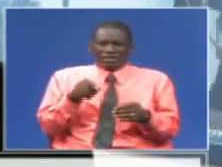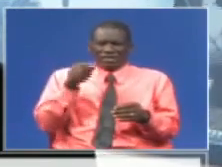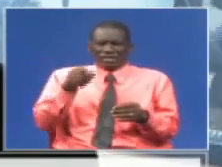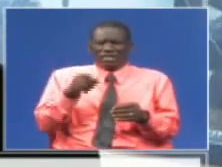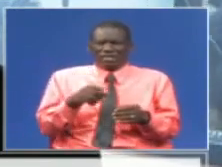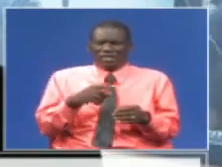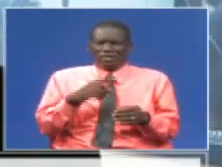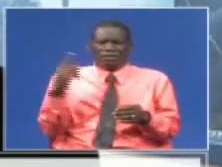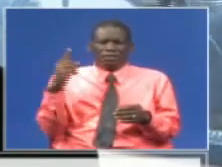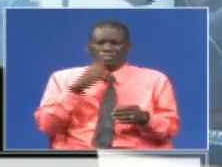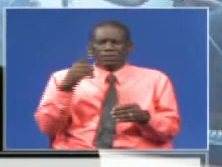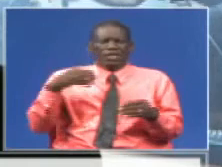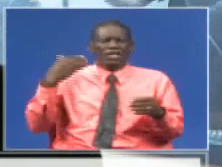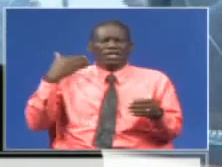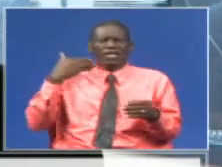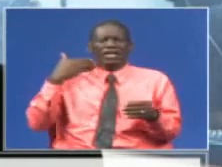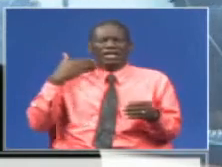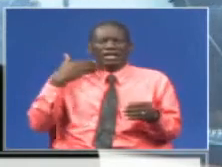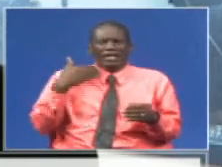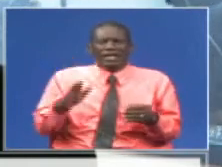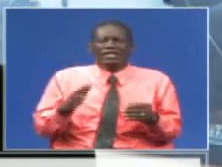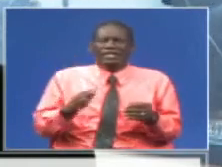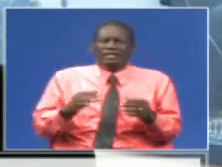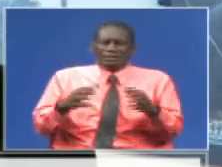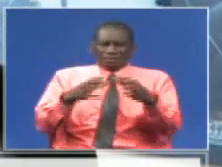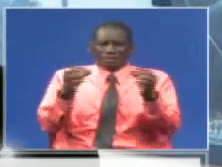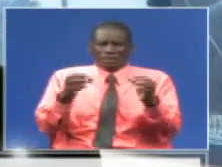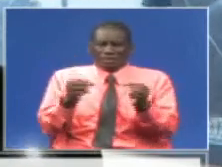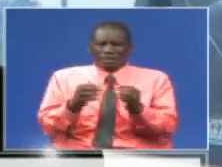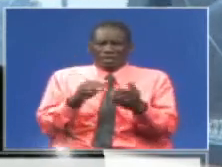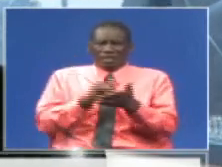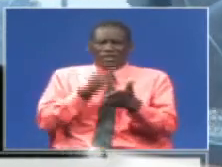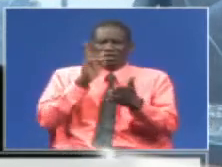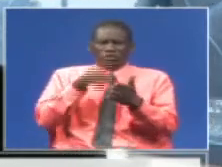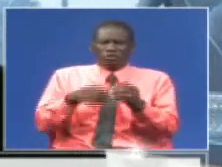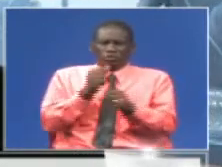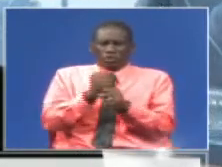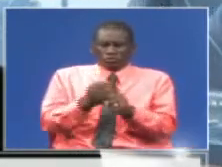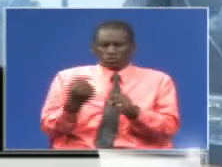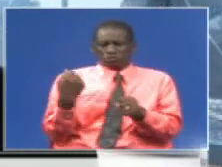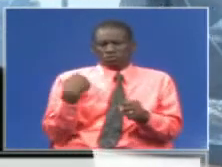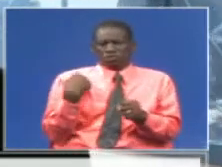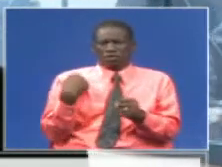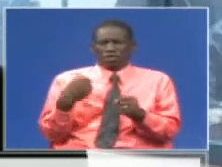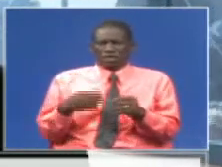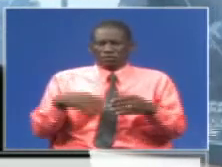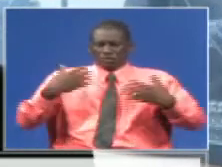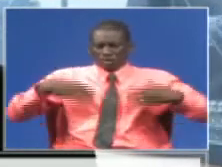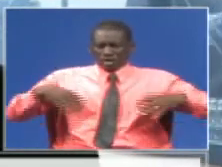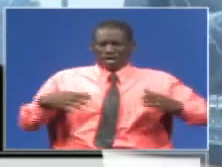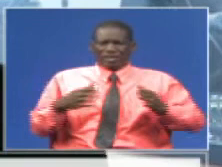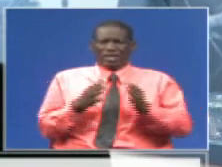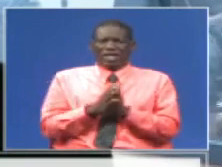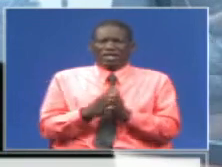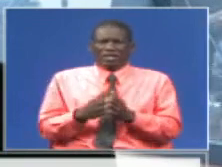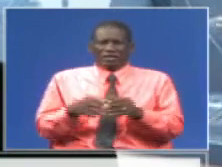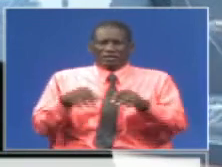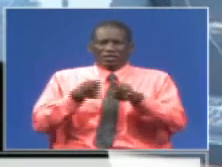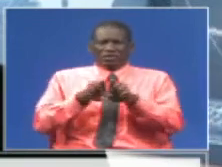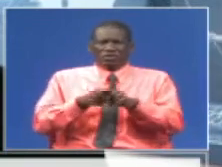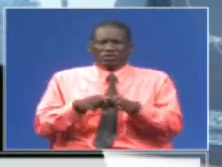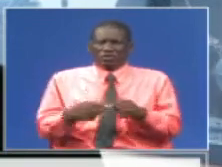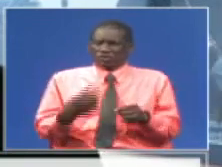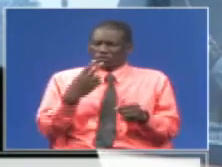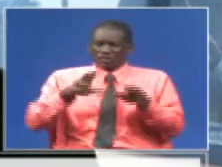and in this hate ideology. So, and that's why I've been doing the research on RTLM and on to